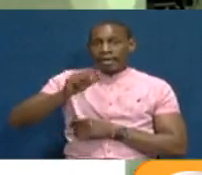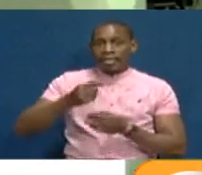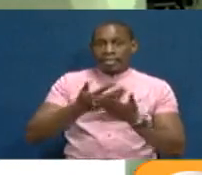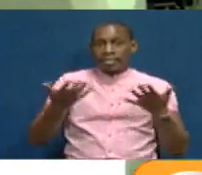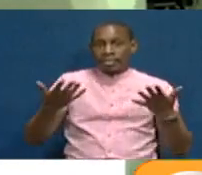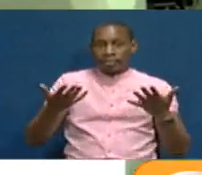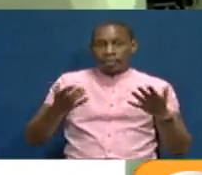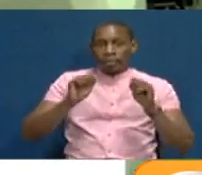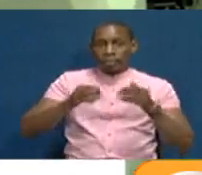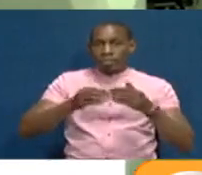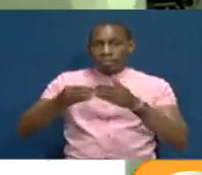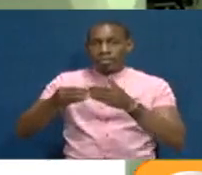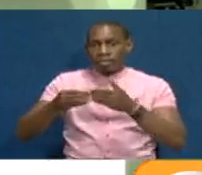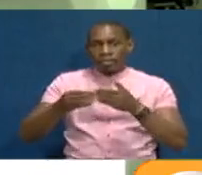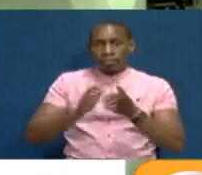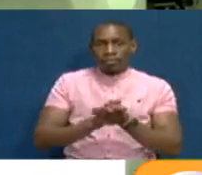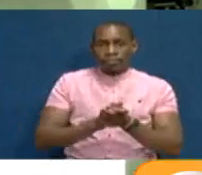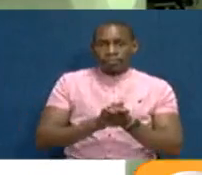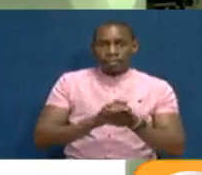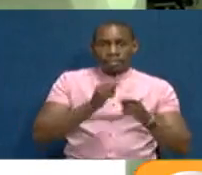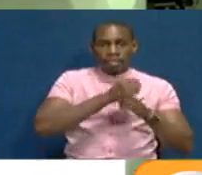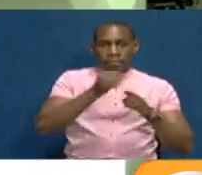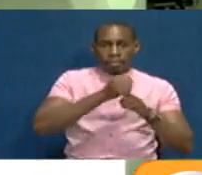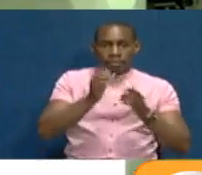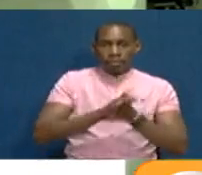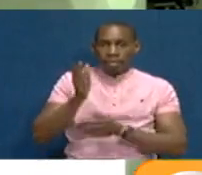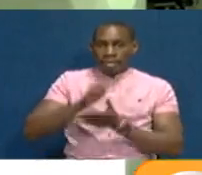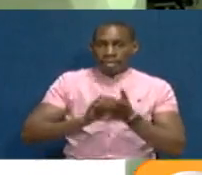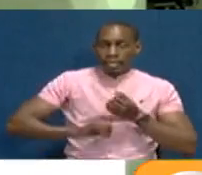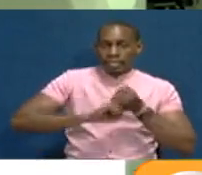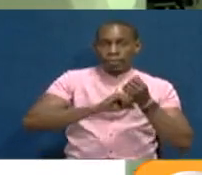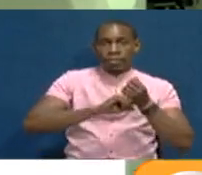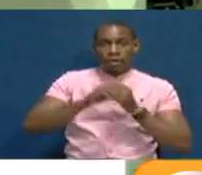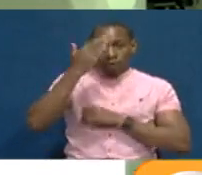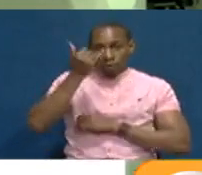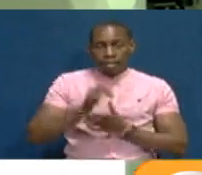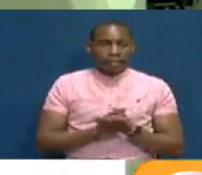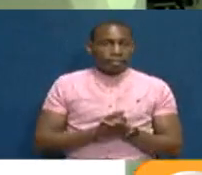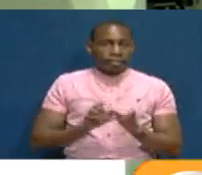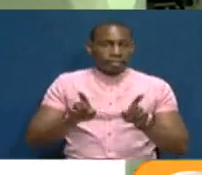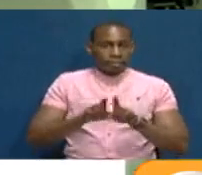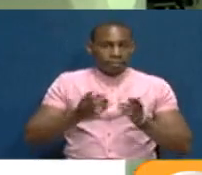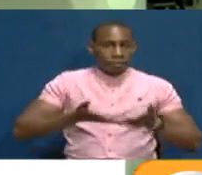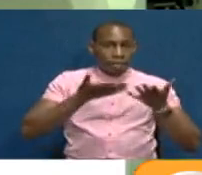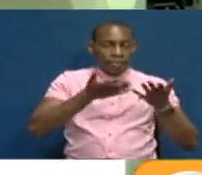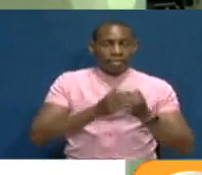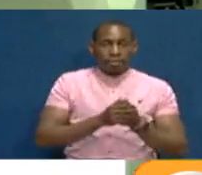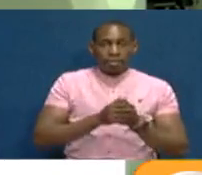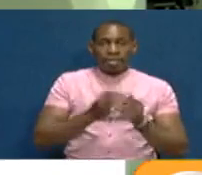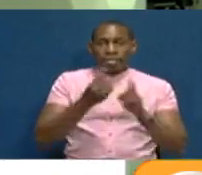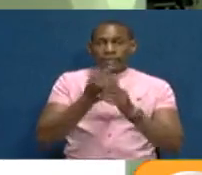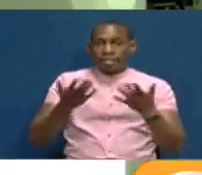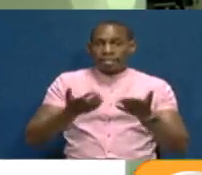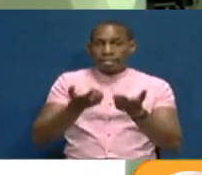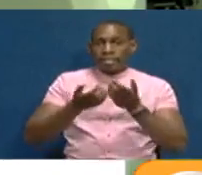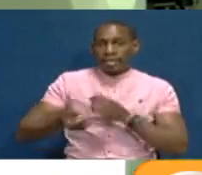that you're going to do, like testicular sperm aspiration, egg donation, because you also offer that, all right, all those things